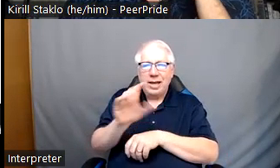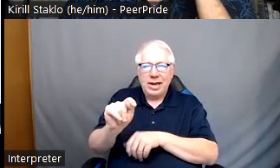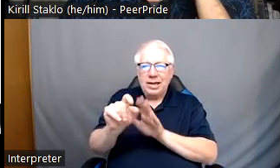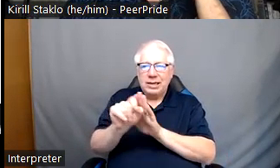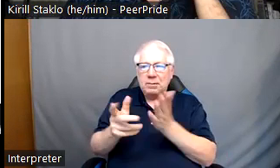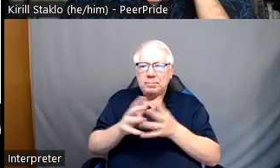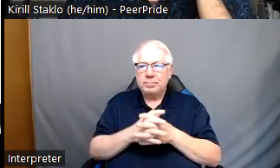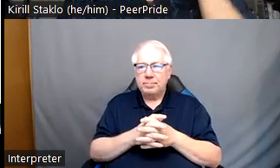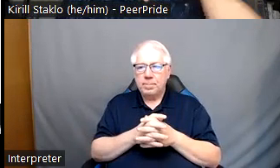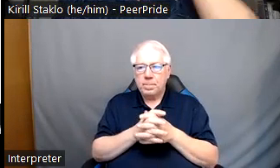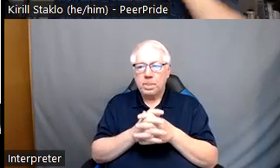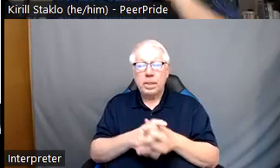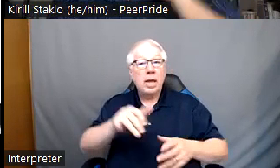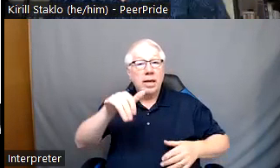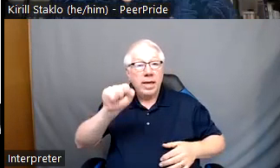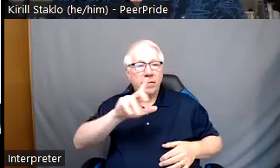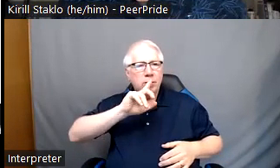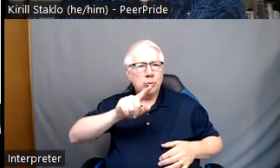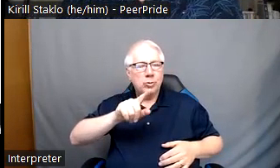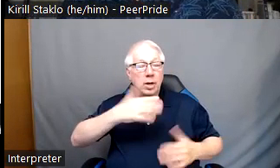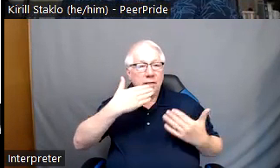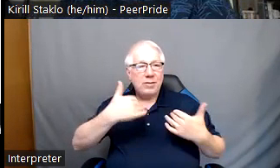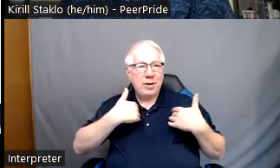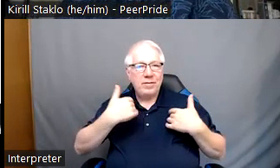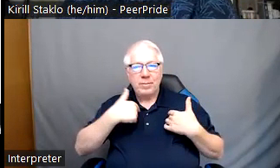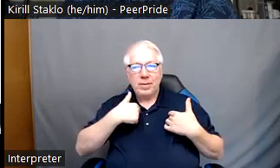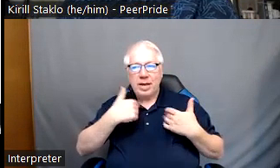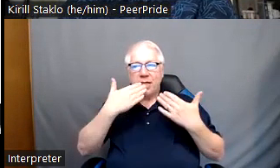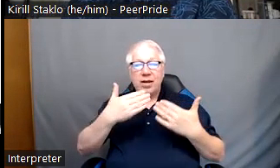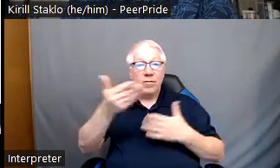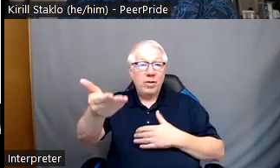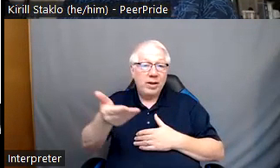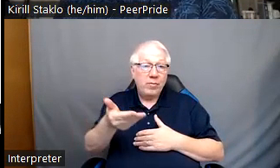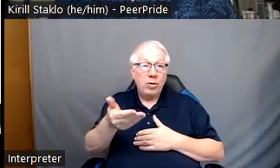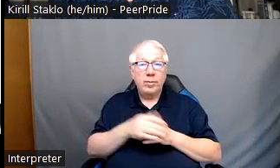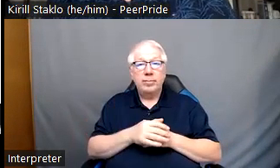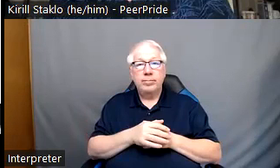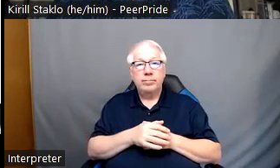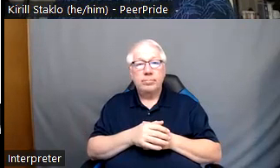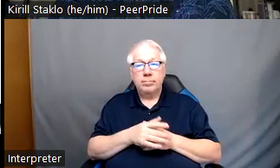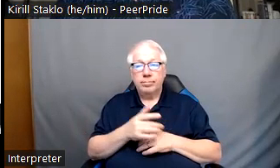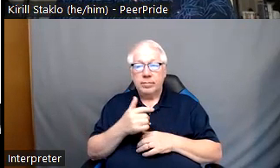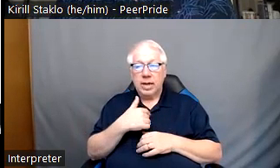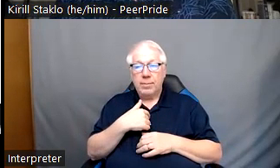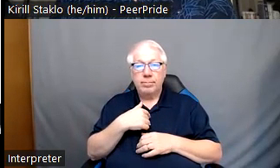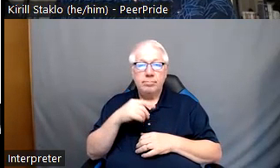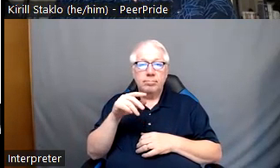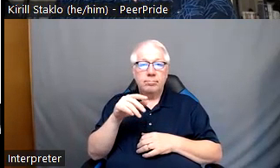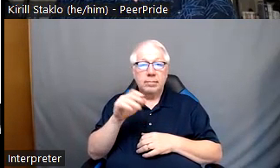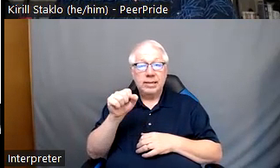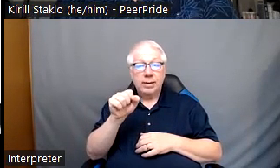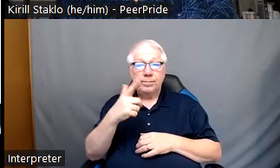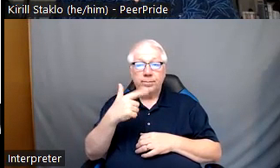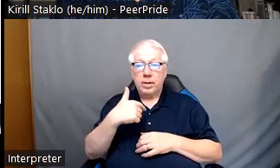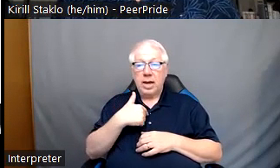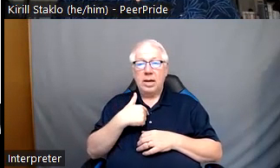on. Yeah, for sure. Thanks for having me. Thank you for the intro. I'm Kirill. Yeah, so I